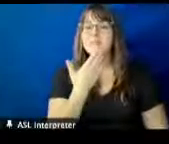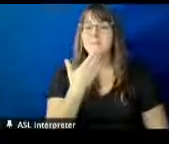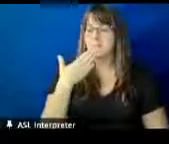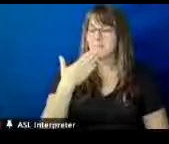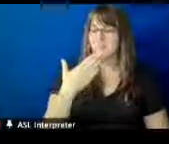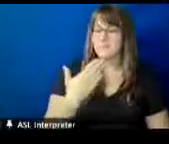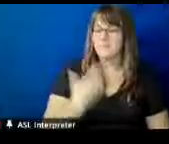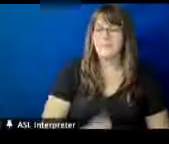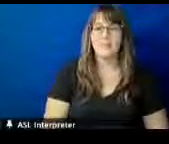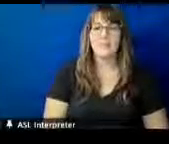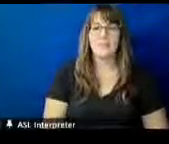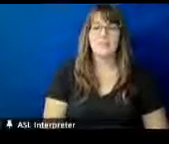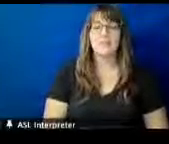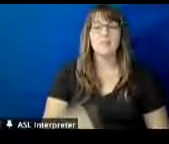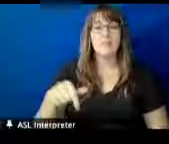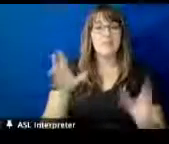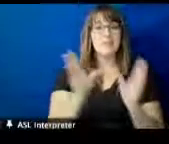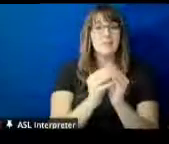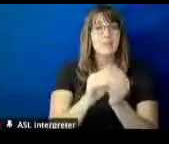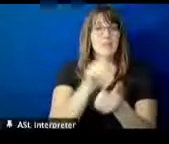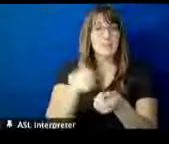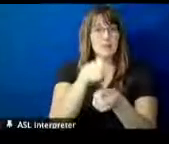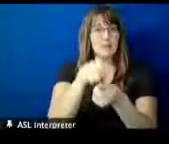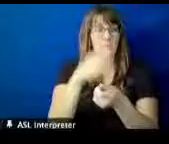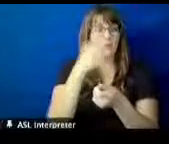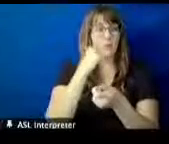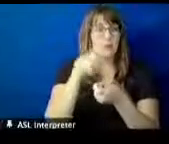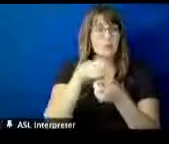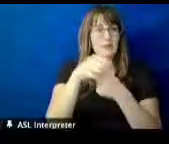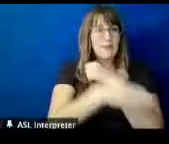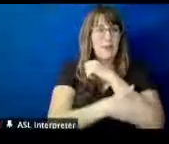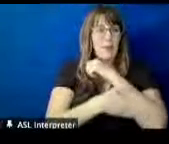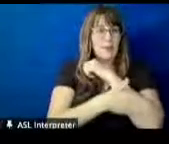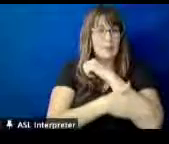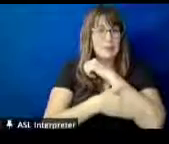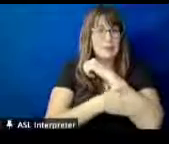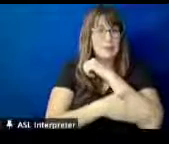So this session is specifically dedicated to